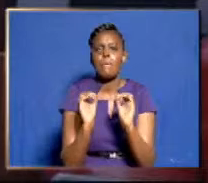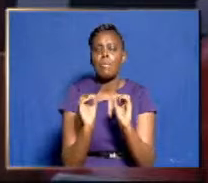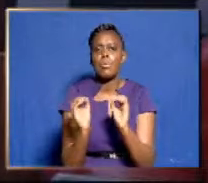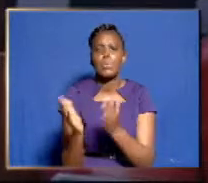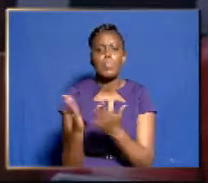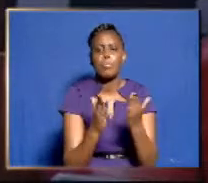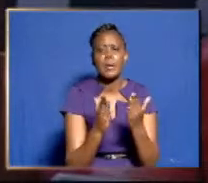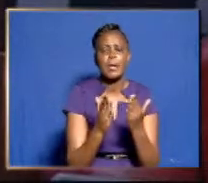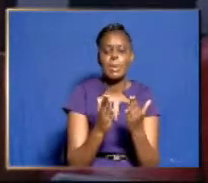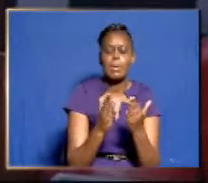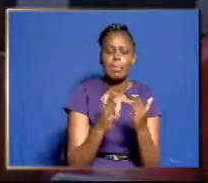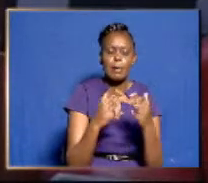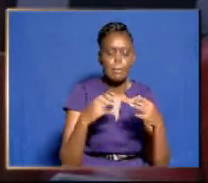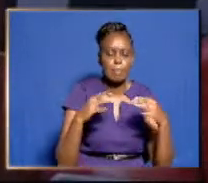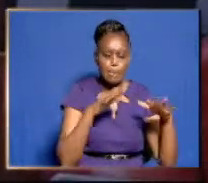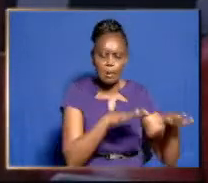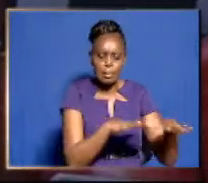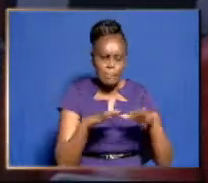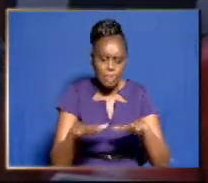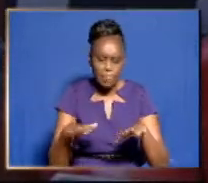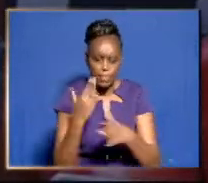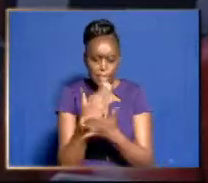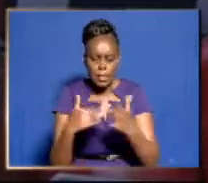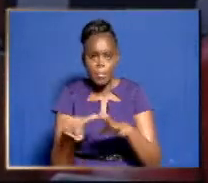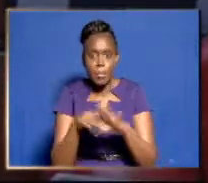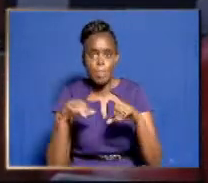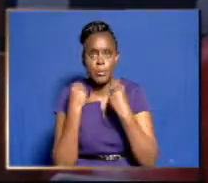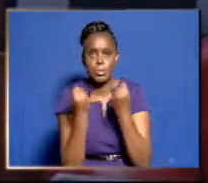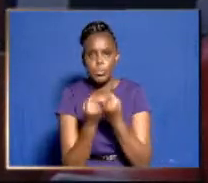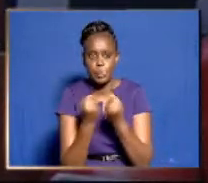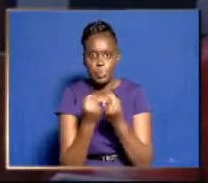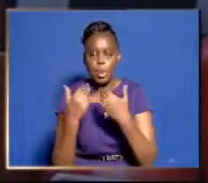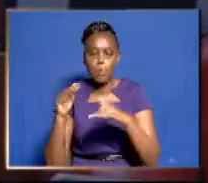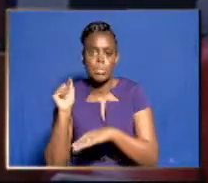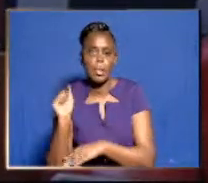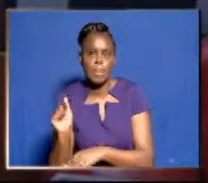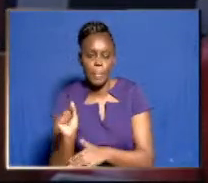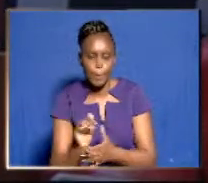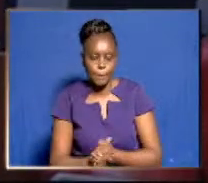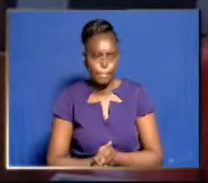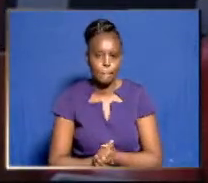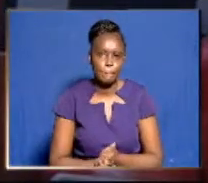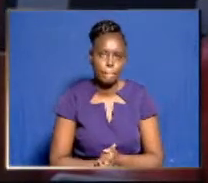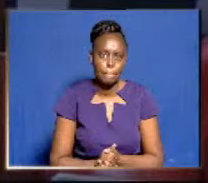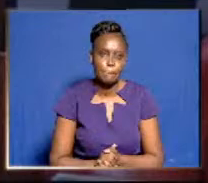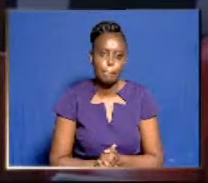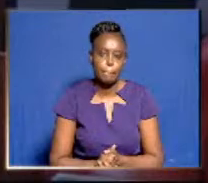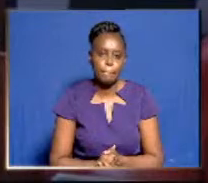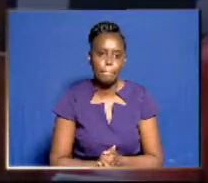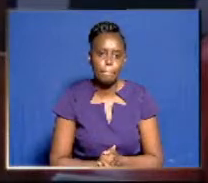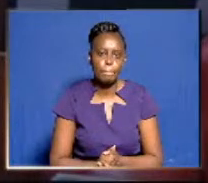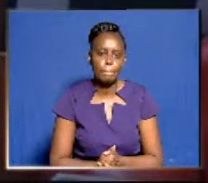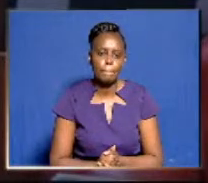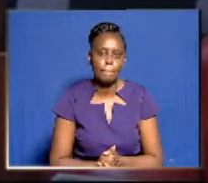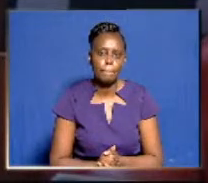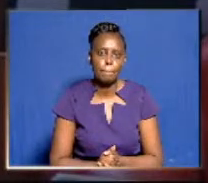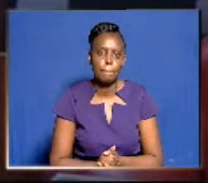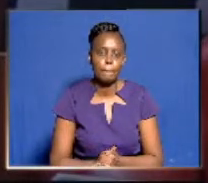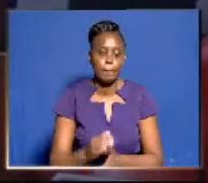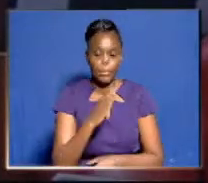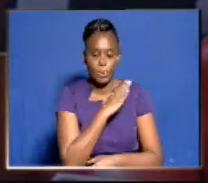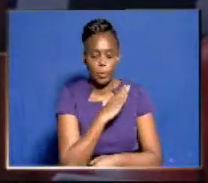grief to some of our members of the society out there, Mr. Speaker. This